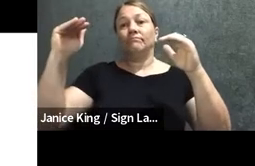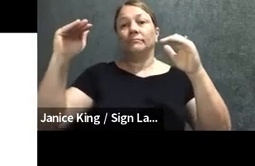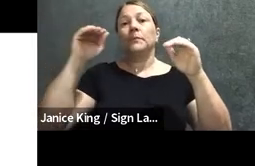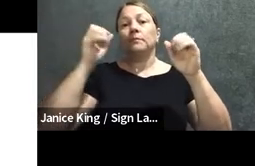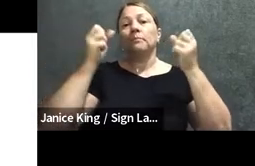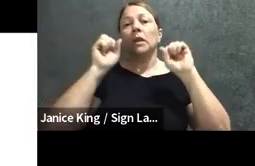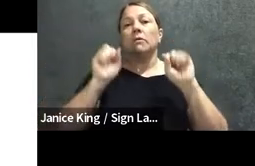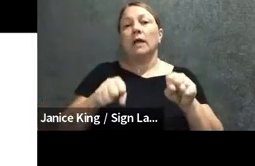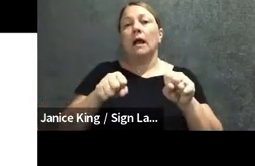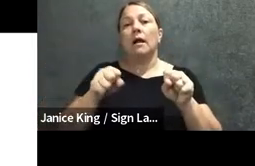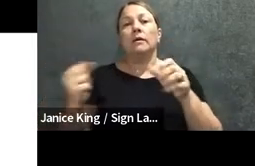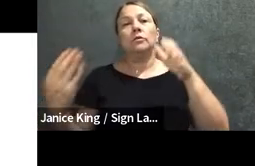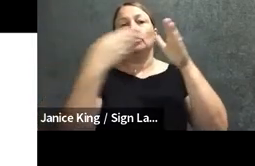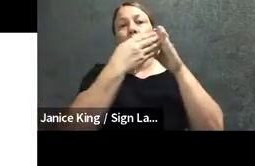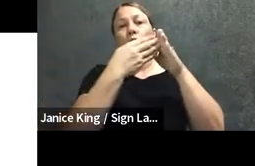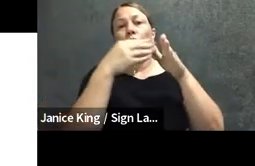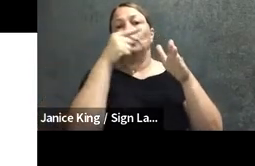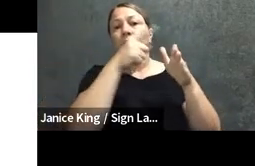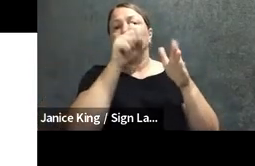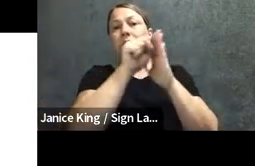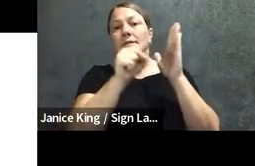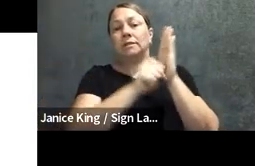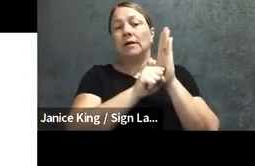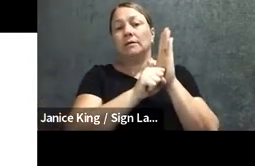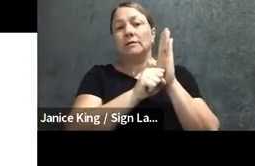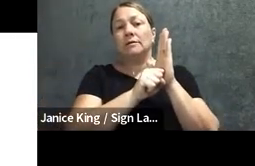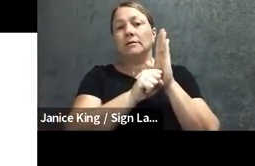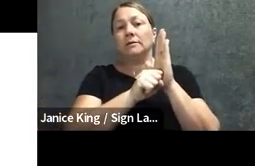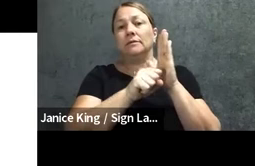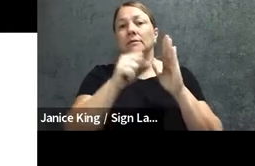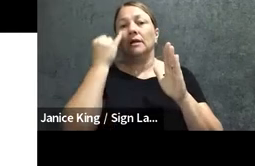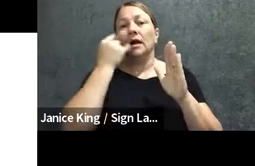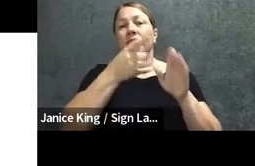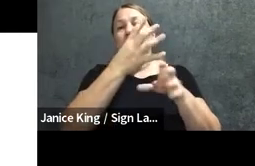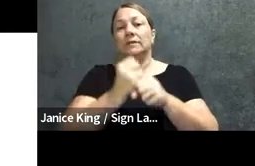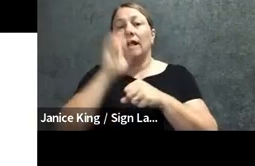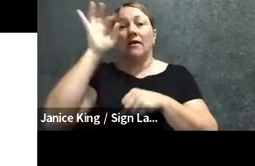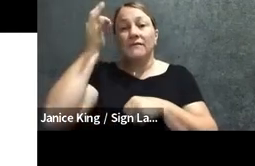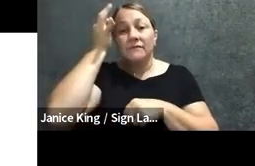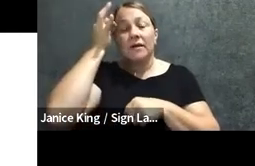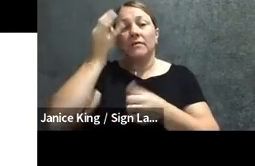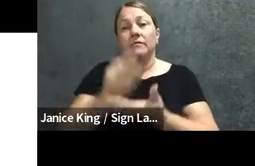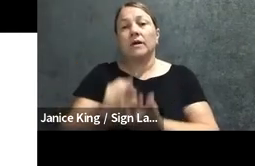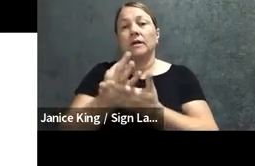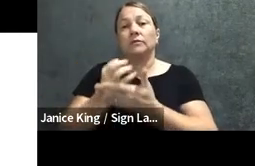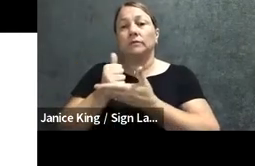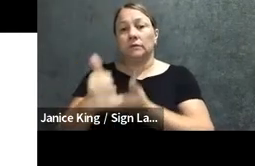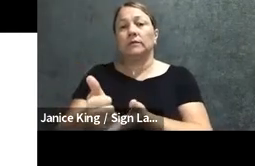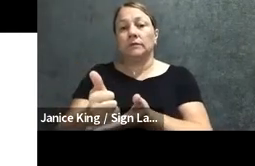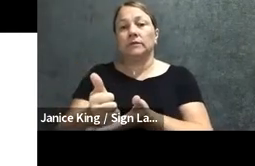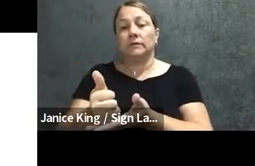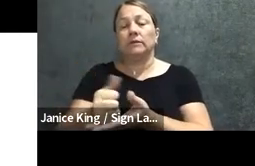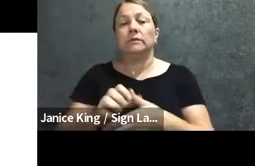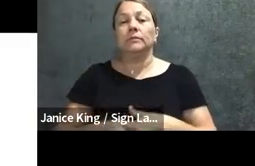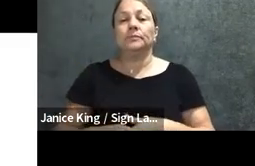available against the state if they receive federal financial assistance. Punitive damages are not available, but other kinds of damages